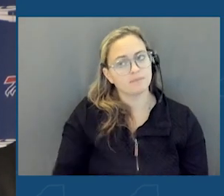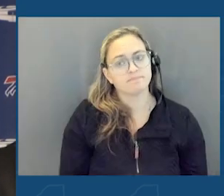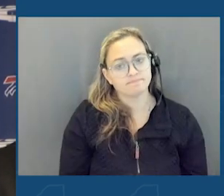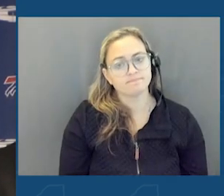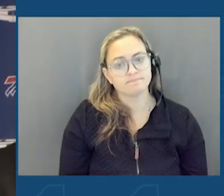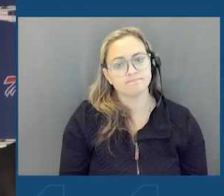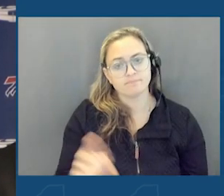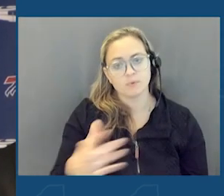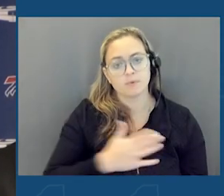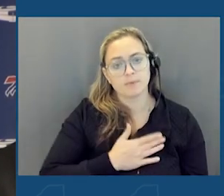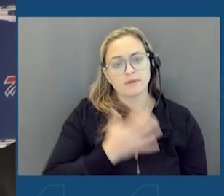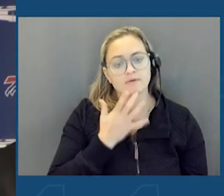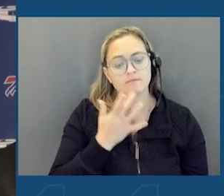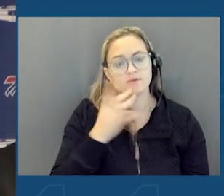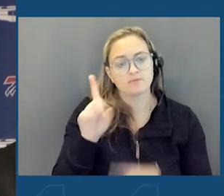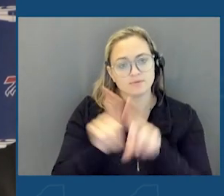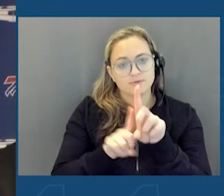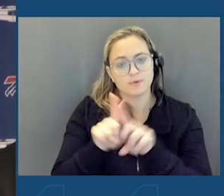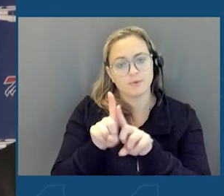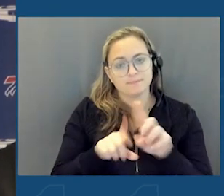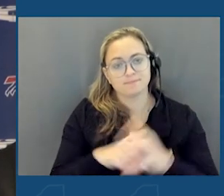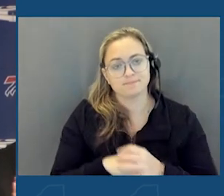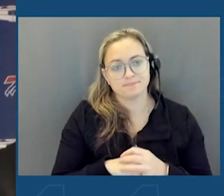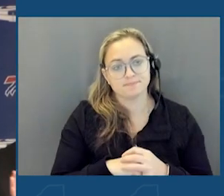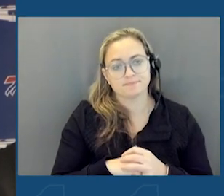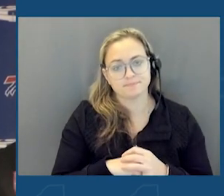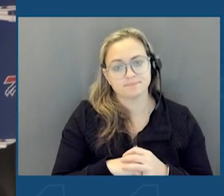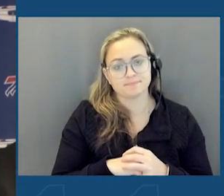my favorite star.